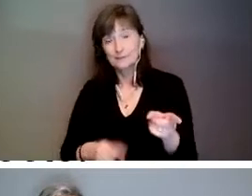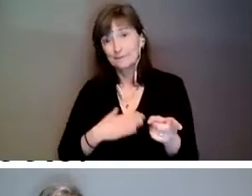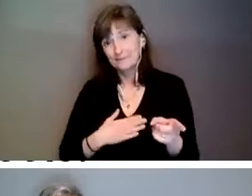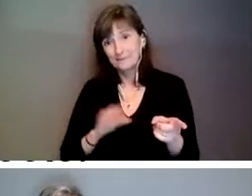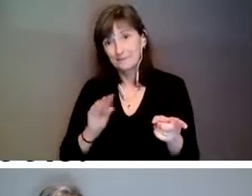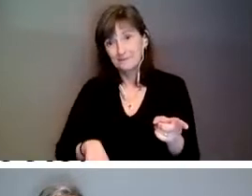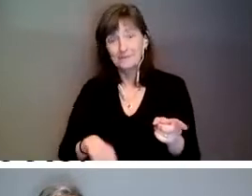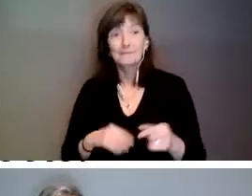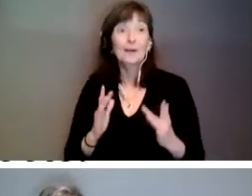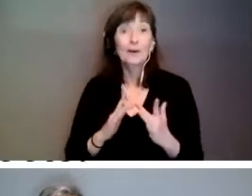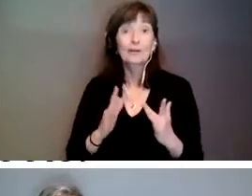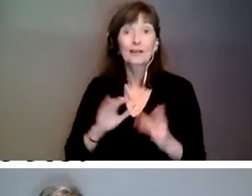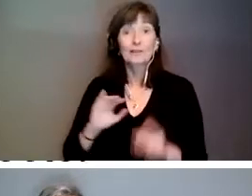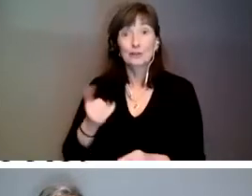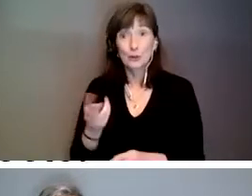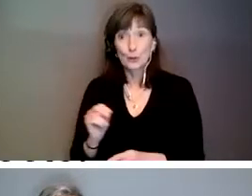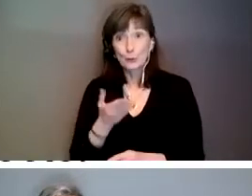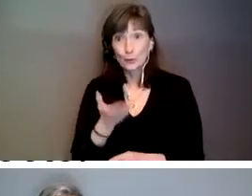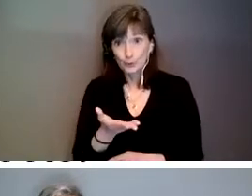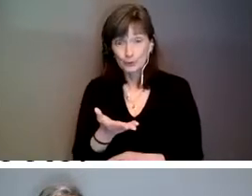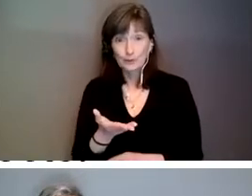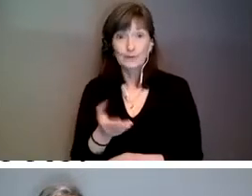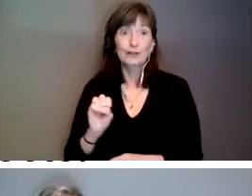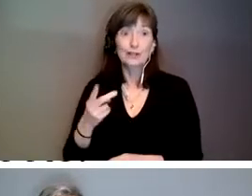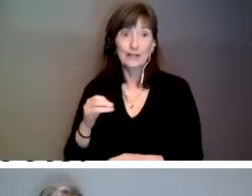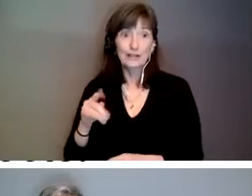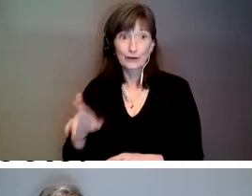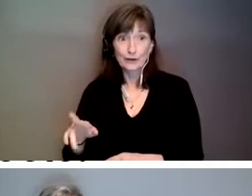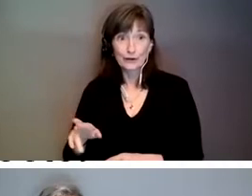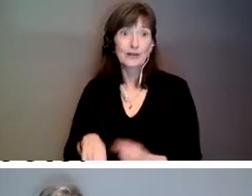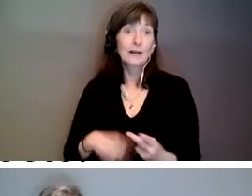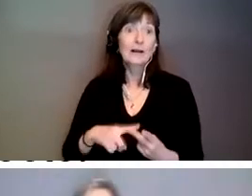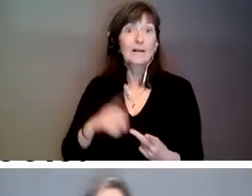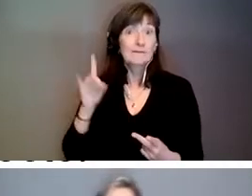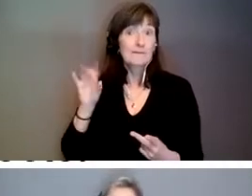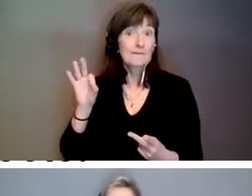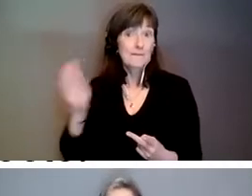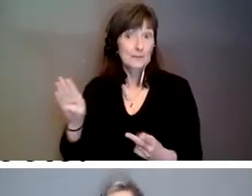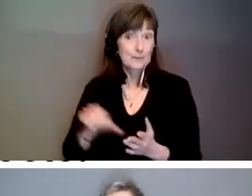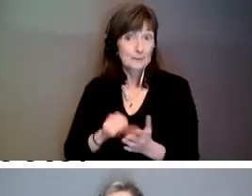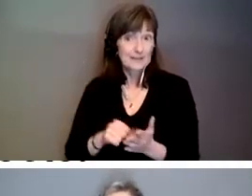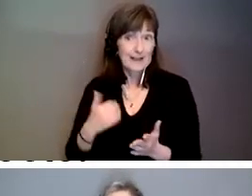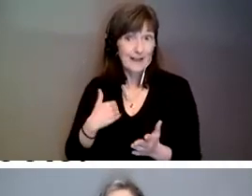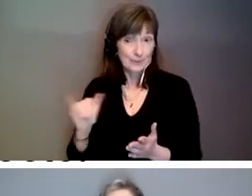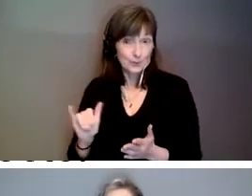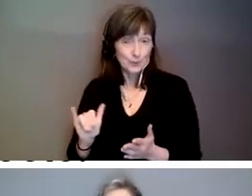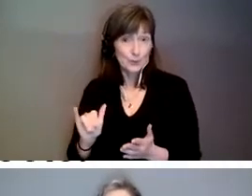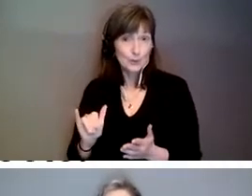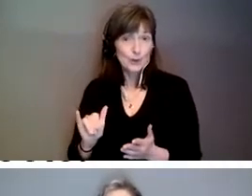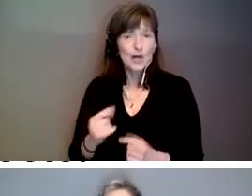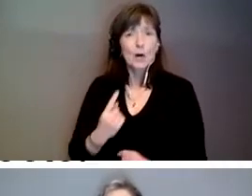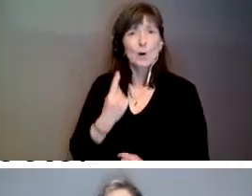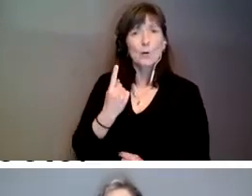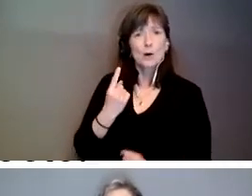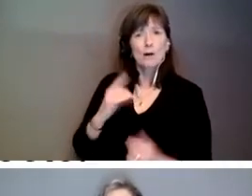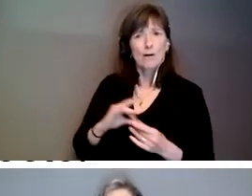there's Joan's contact information for Sheeter. I know that came up. They also have a Facebook page that you can reach out to. There was a